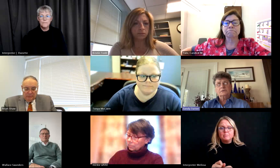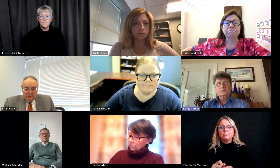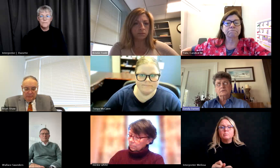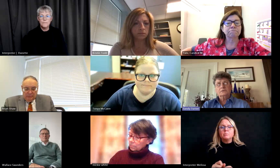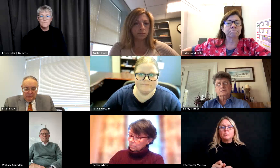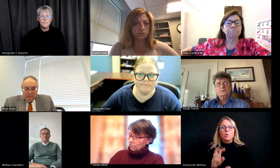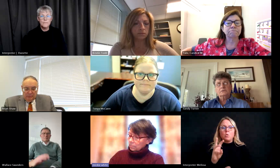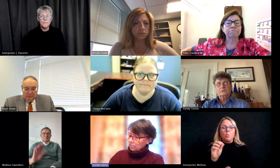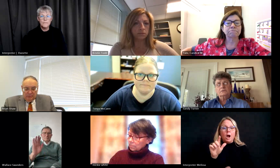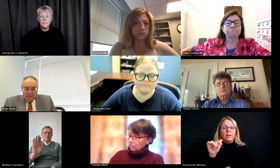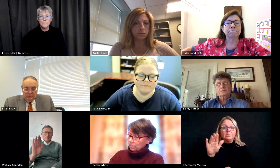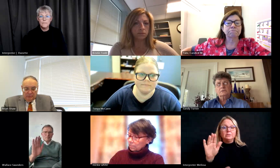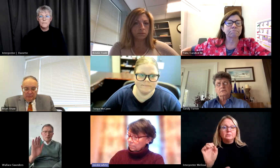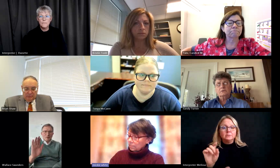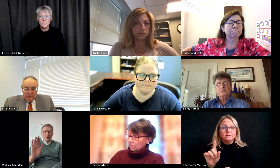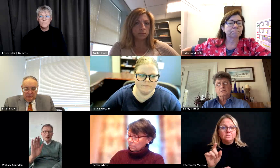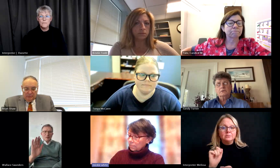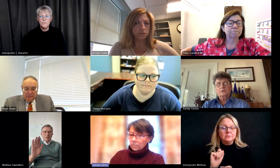Wallace?